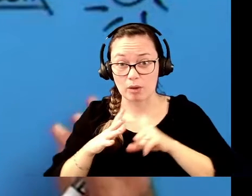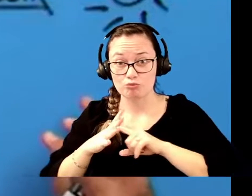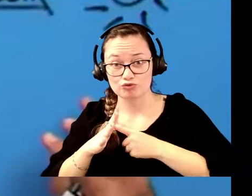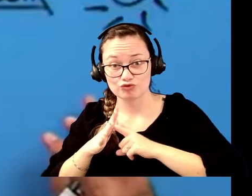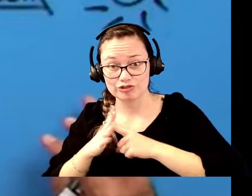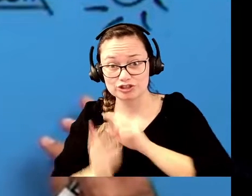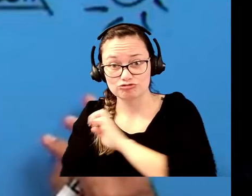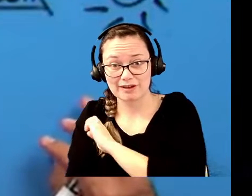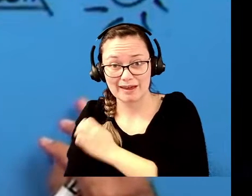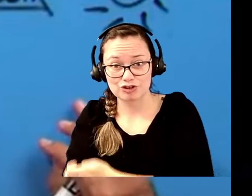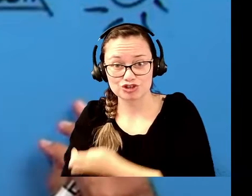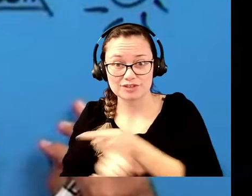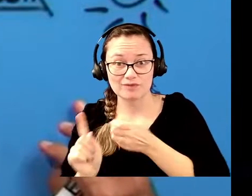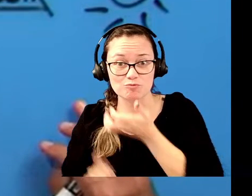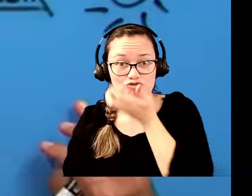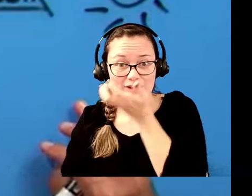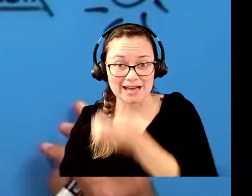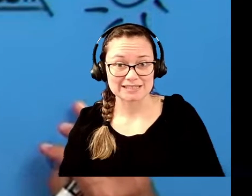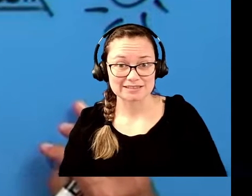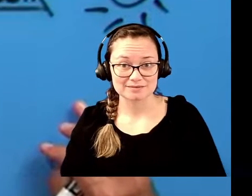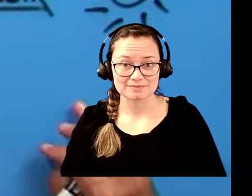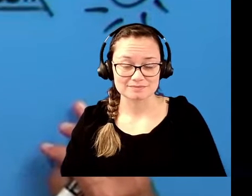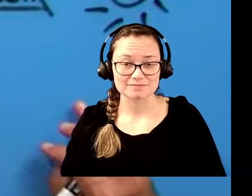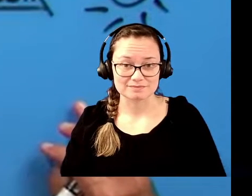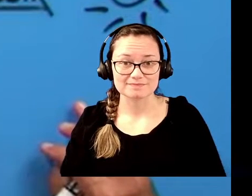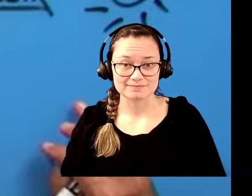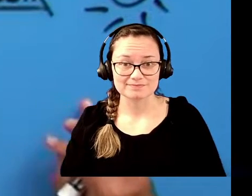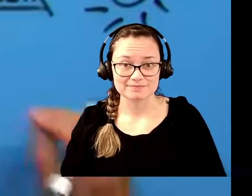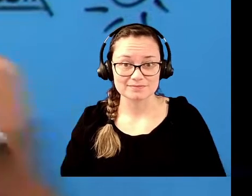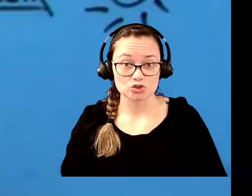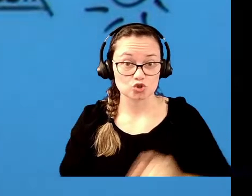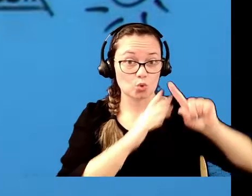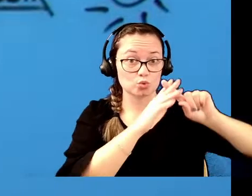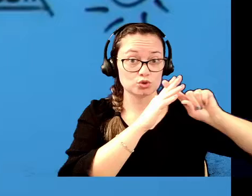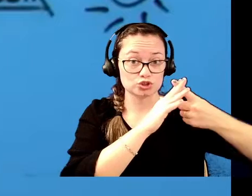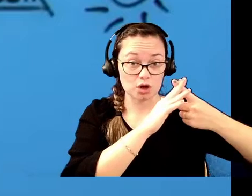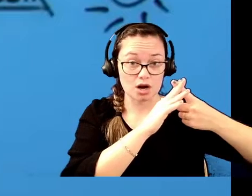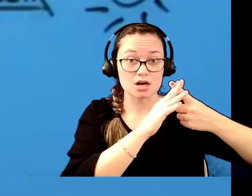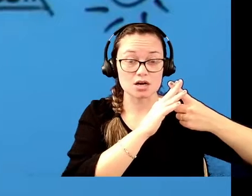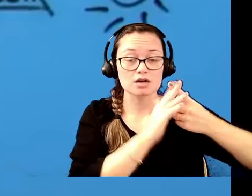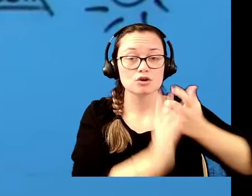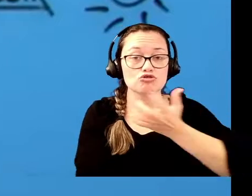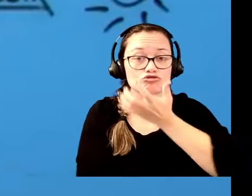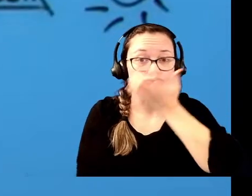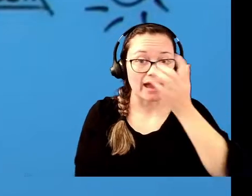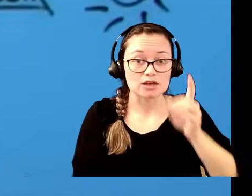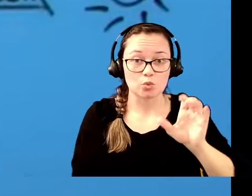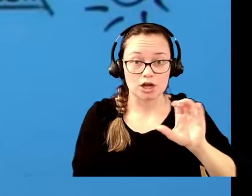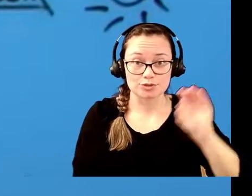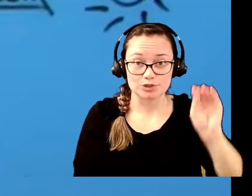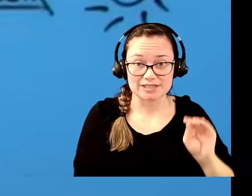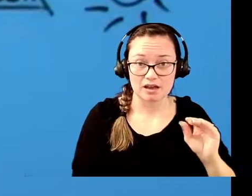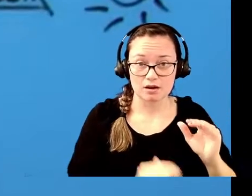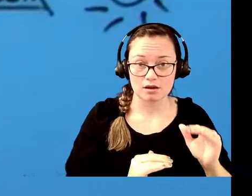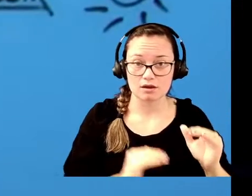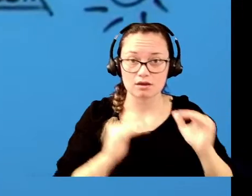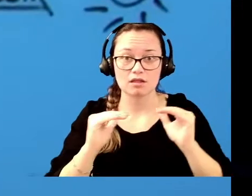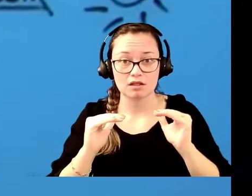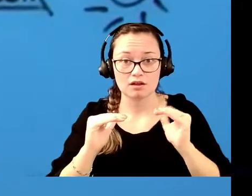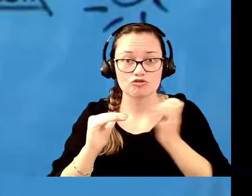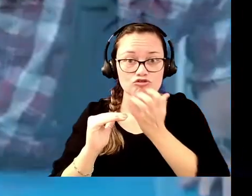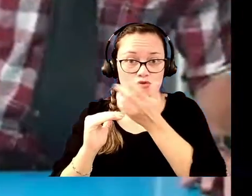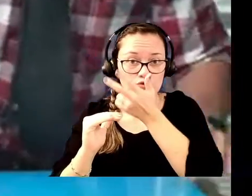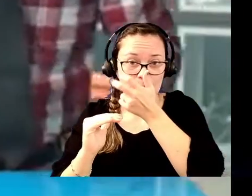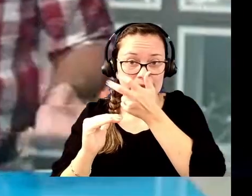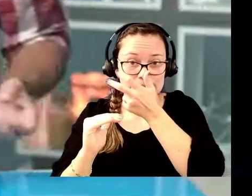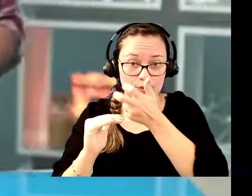energy that was available to this level, to the level that came before it. And that's something we call the 10% rule.